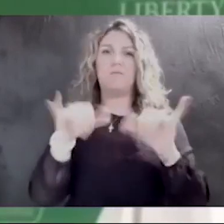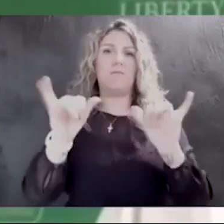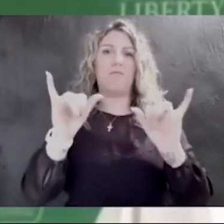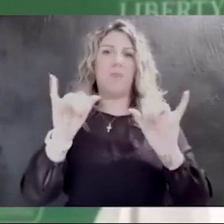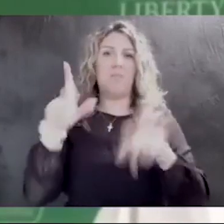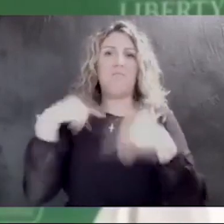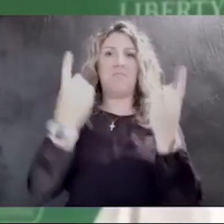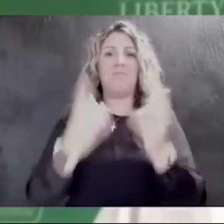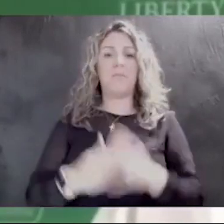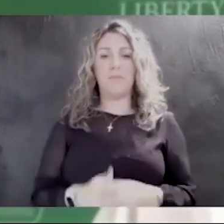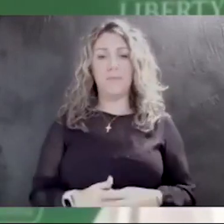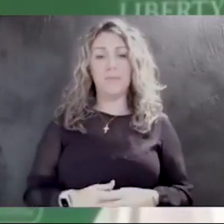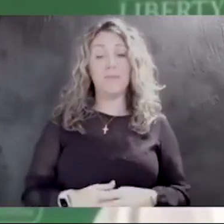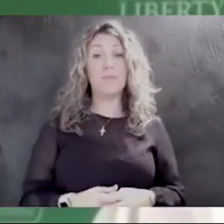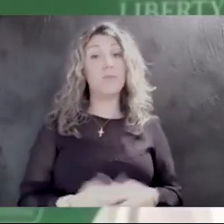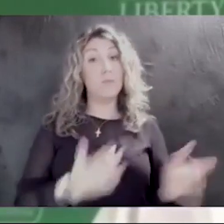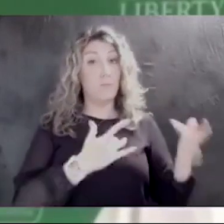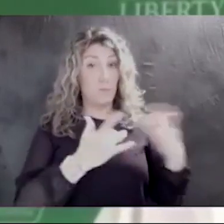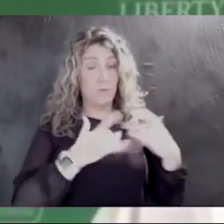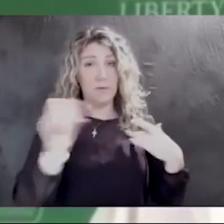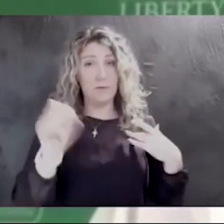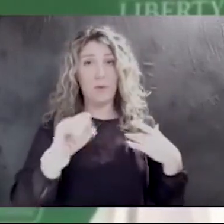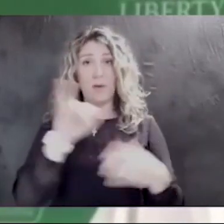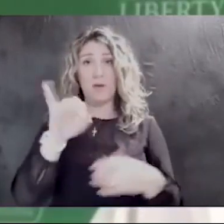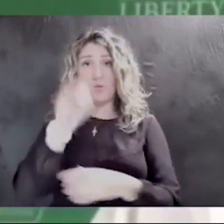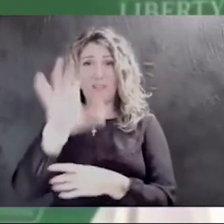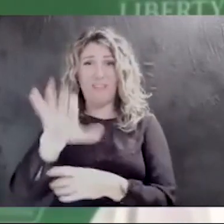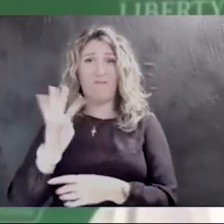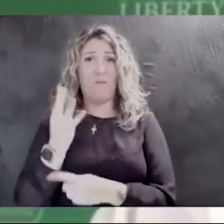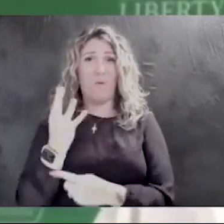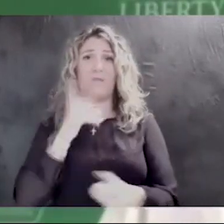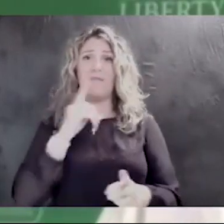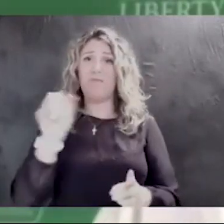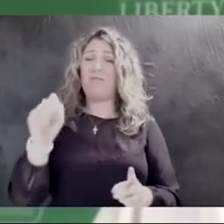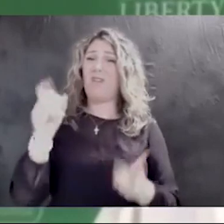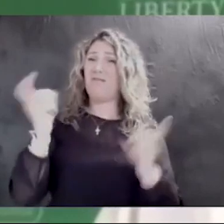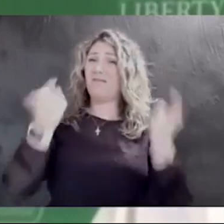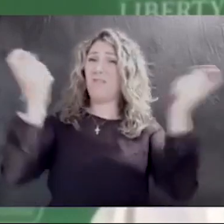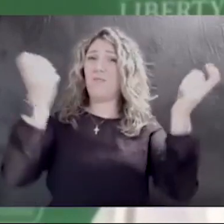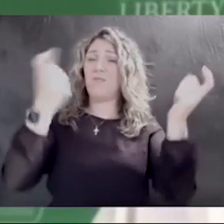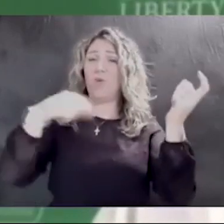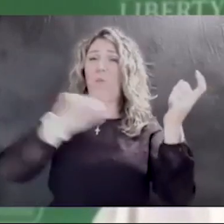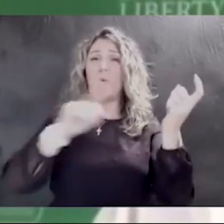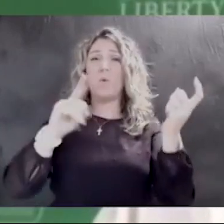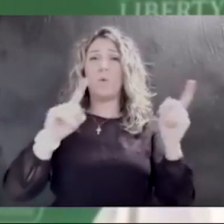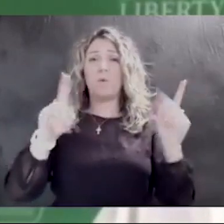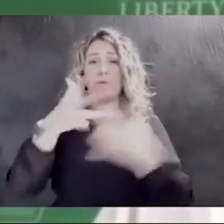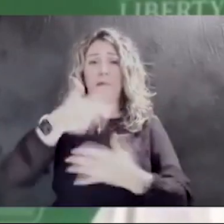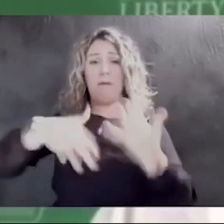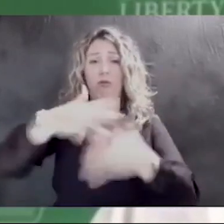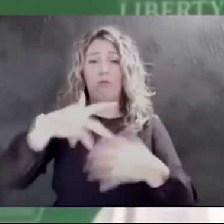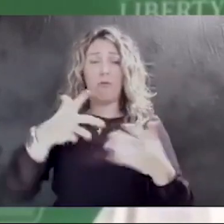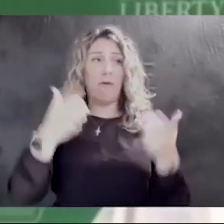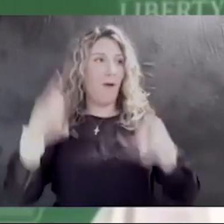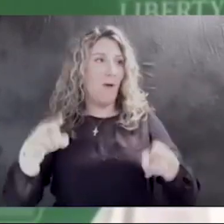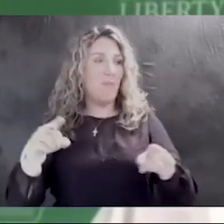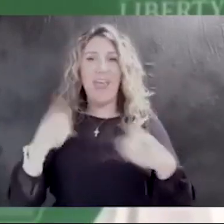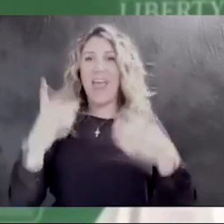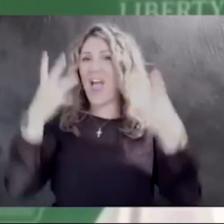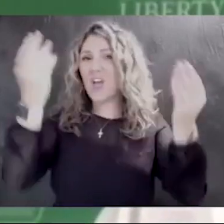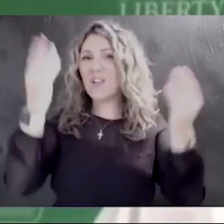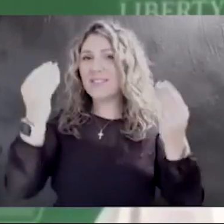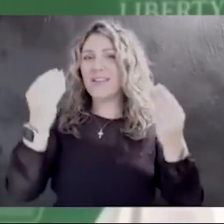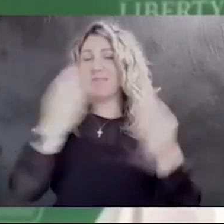Yes, it is a concern, though, July 4th. But mostly those gatherings happen to be outside rather than indoors.